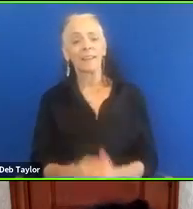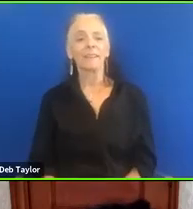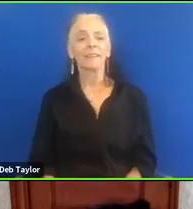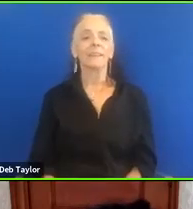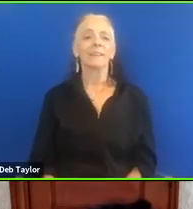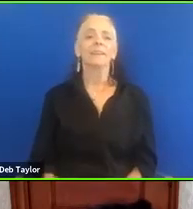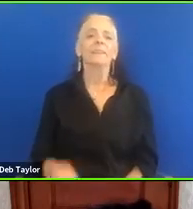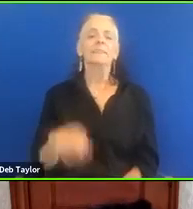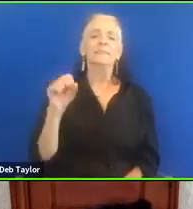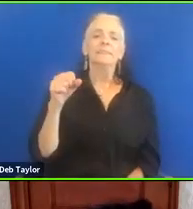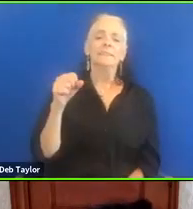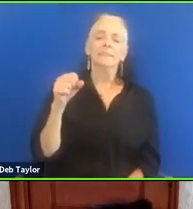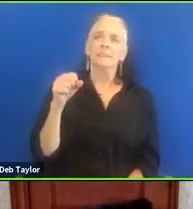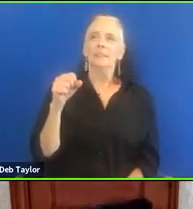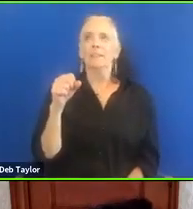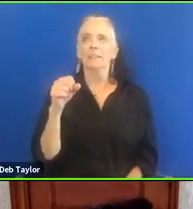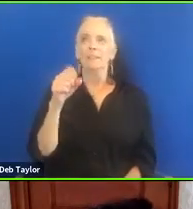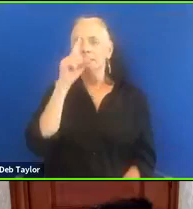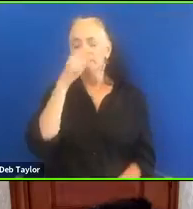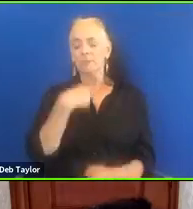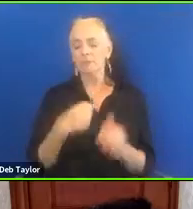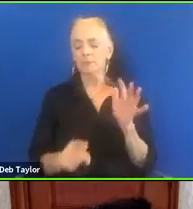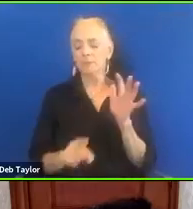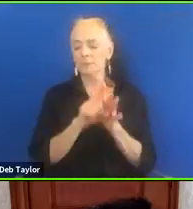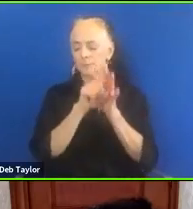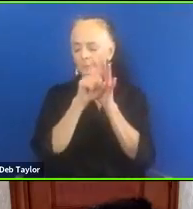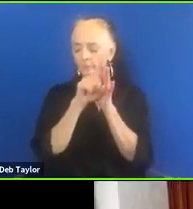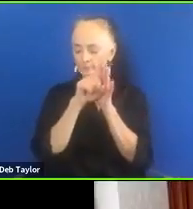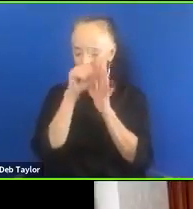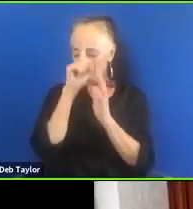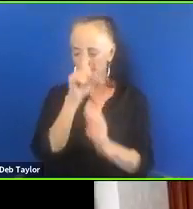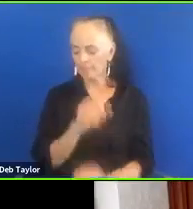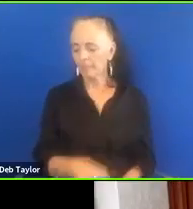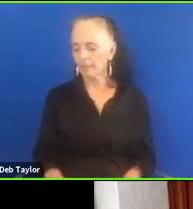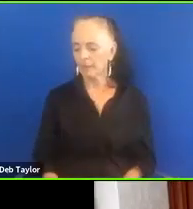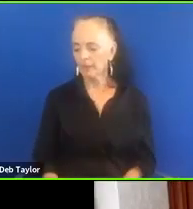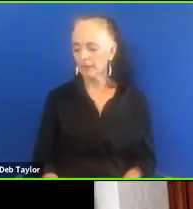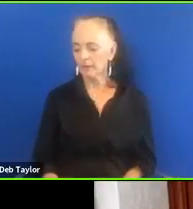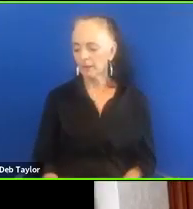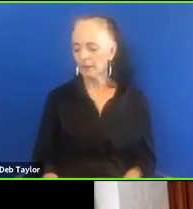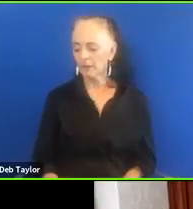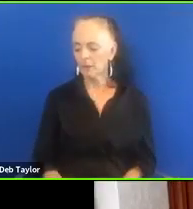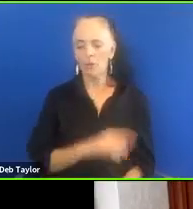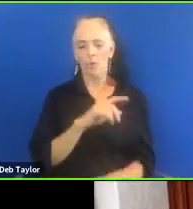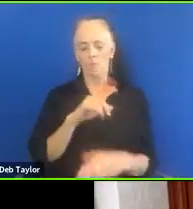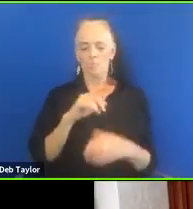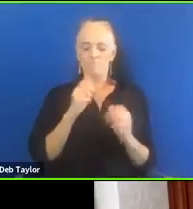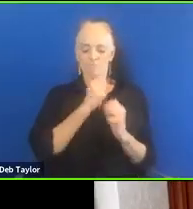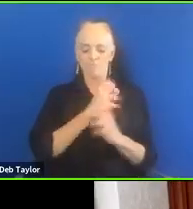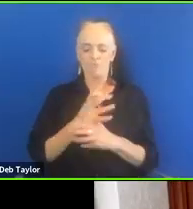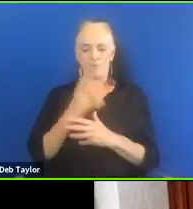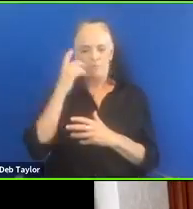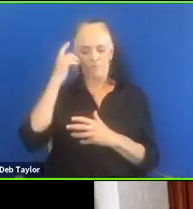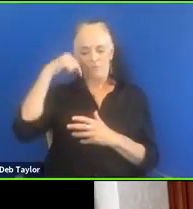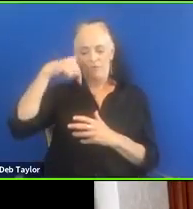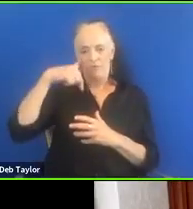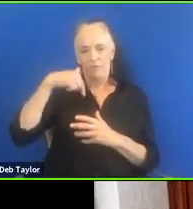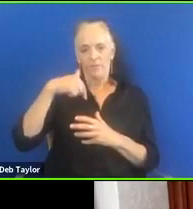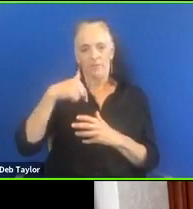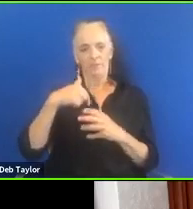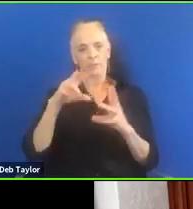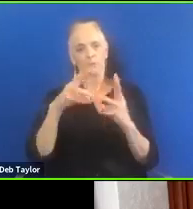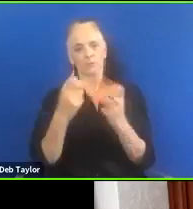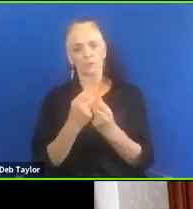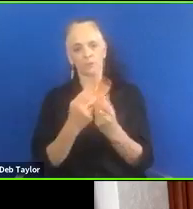Yeah, something that comes up for me in that question, in prepping for this, we talked about like just